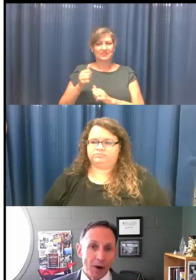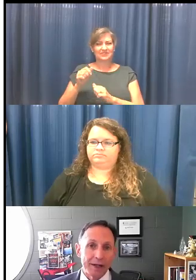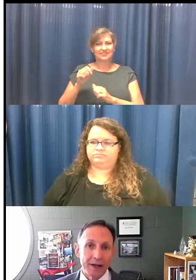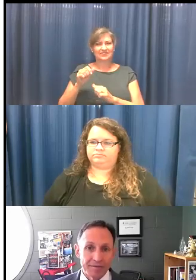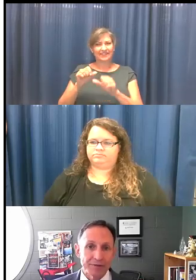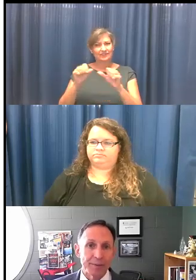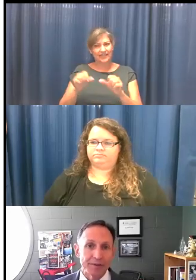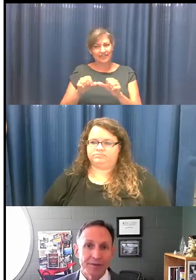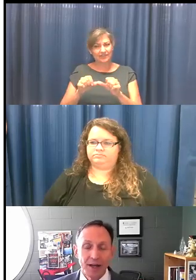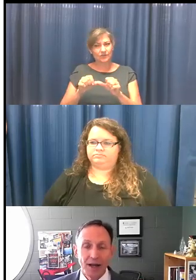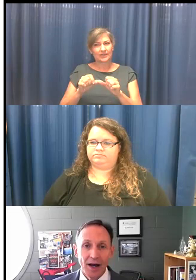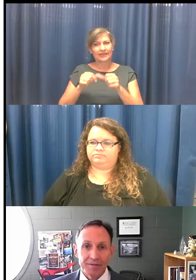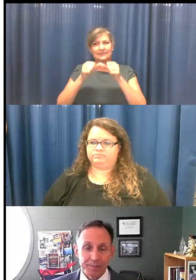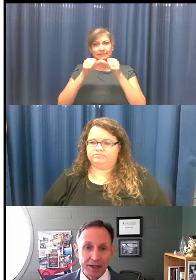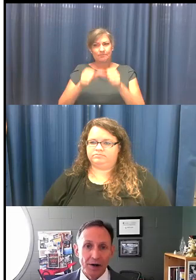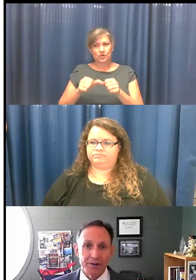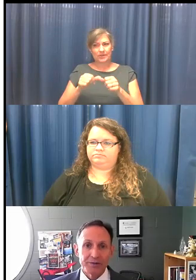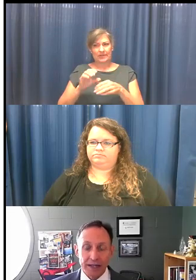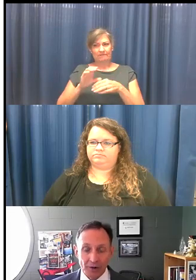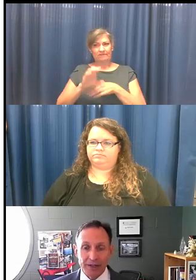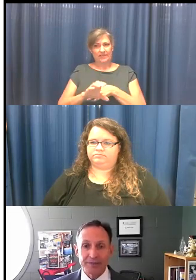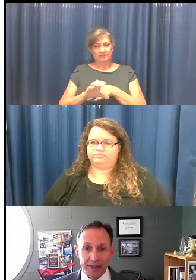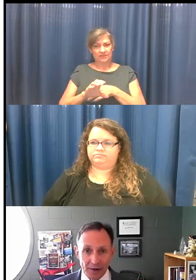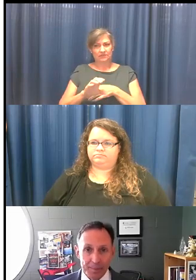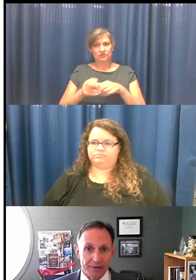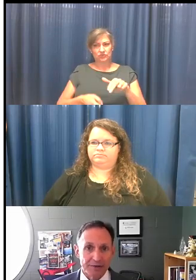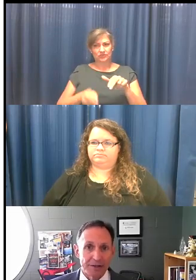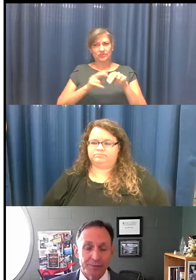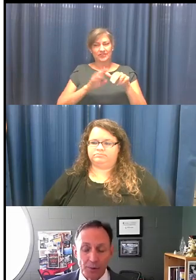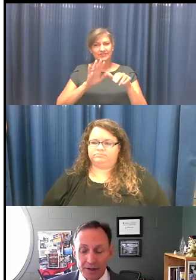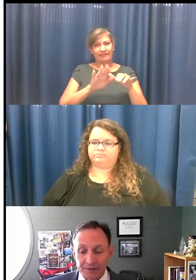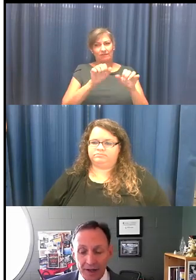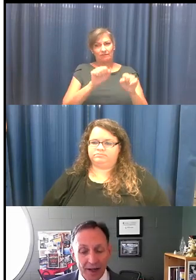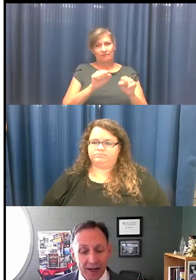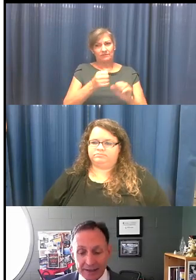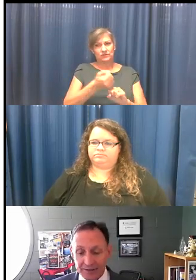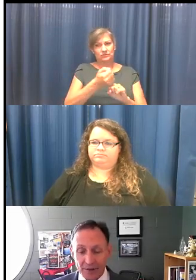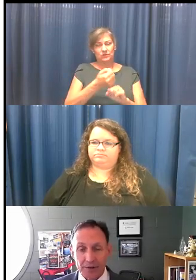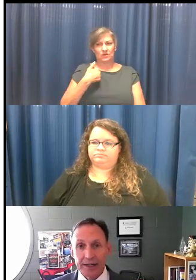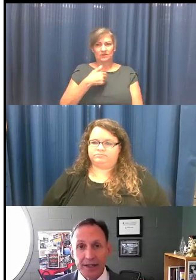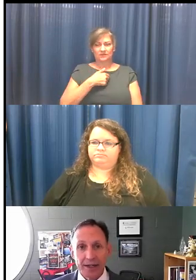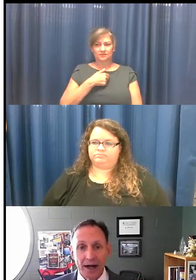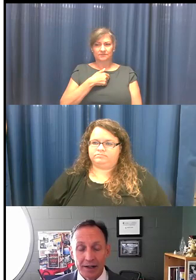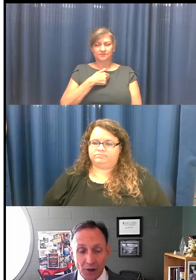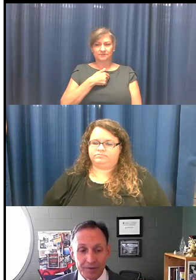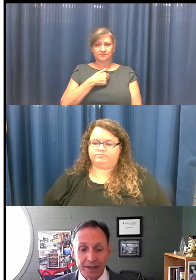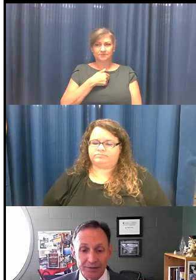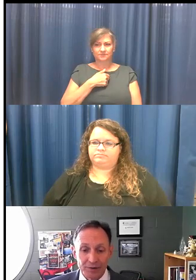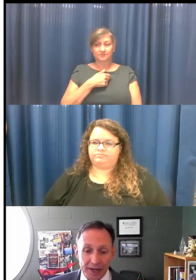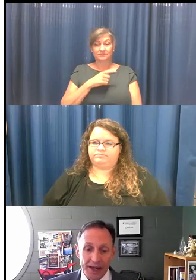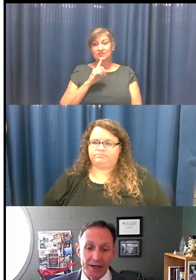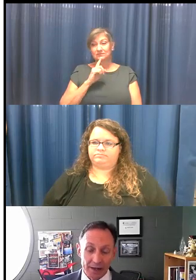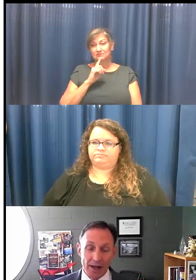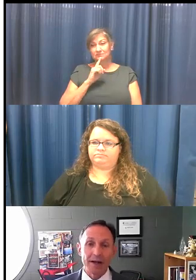making permanent investments from the college to increase their capacity to support us. And certainly COVID